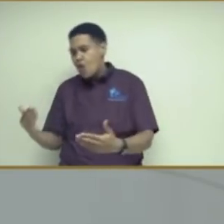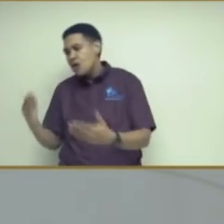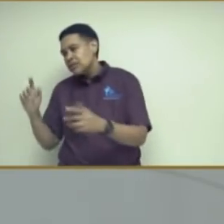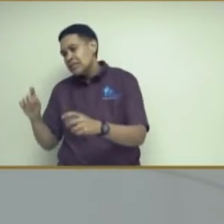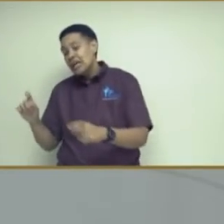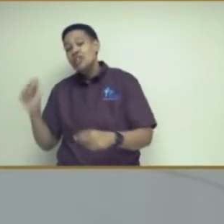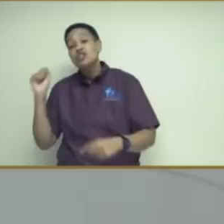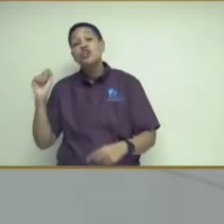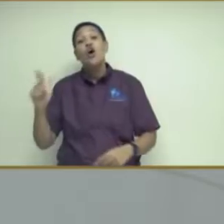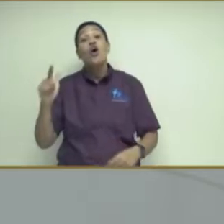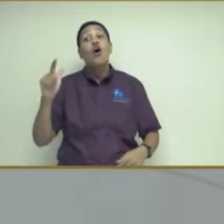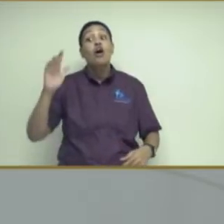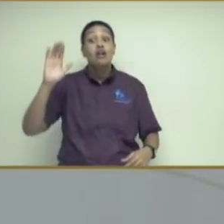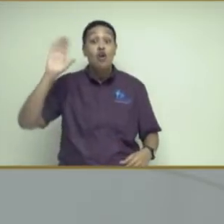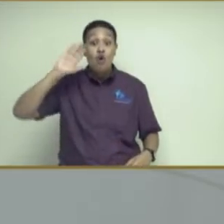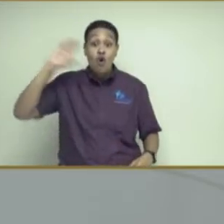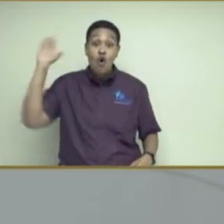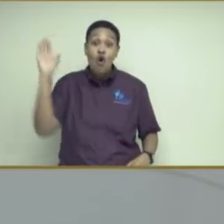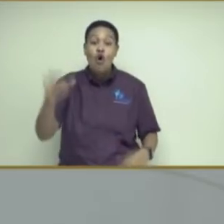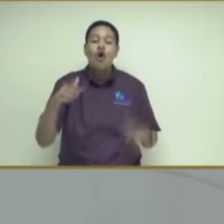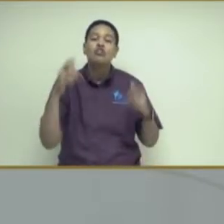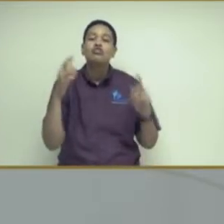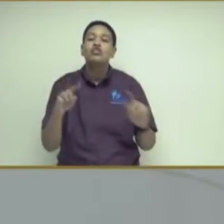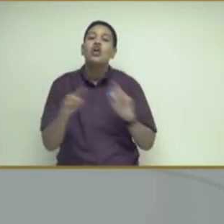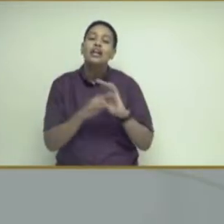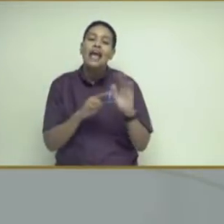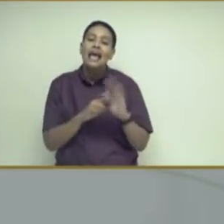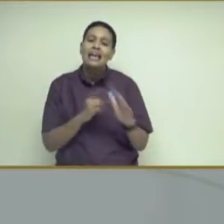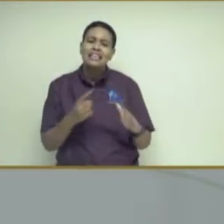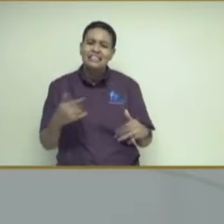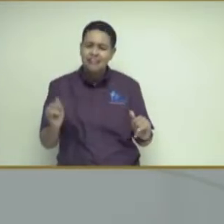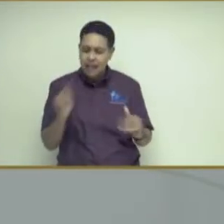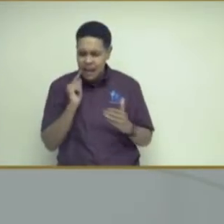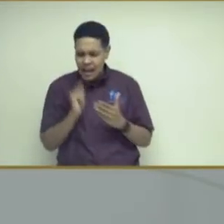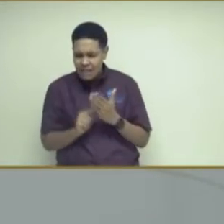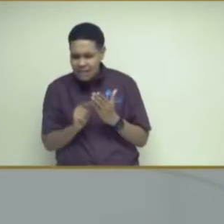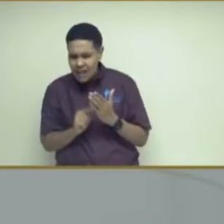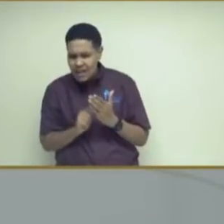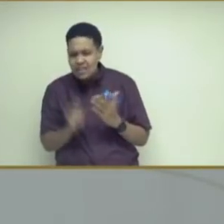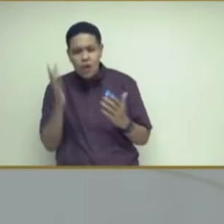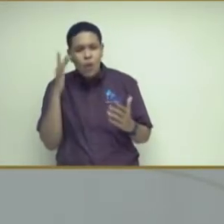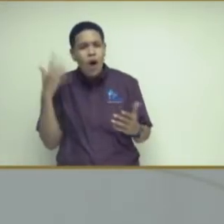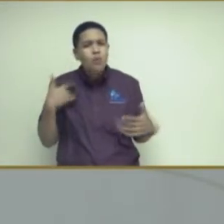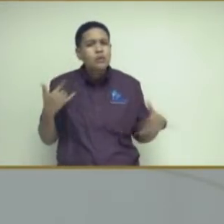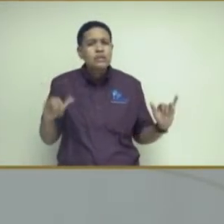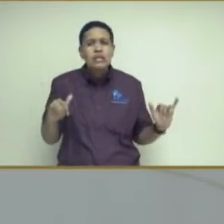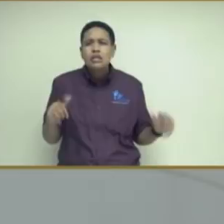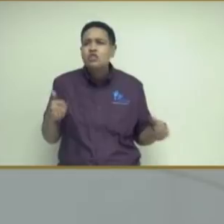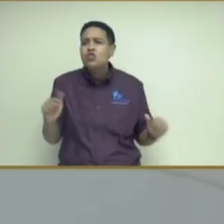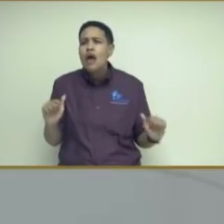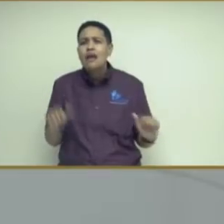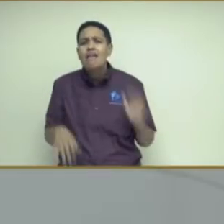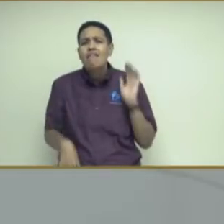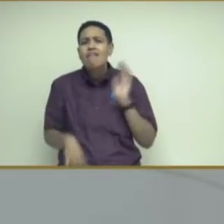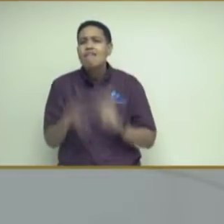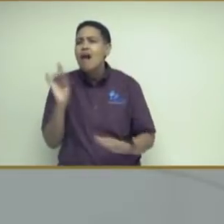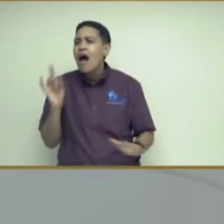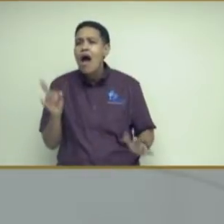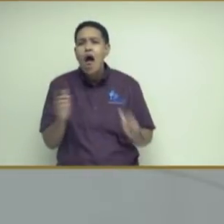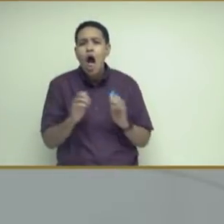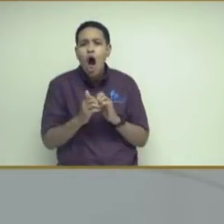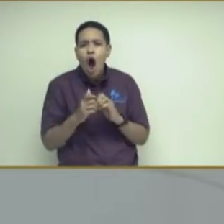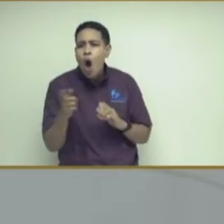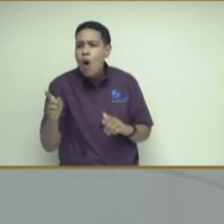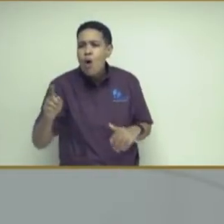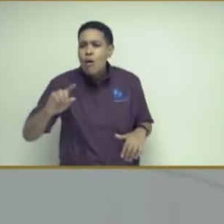in negative results. The case remains under investigation because we are still trying to find out how